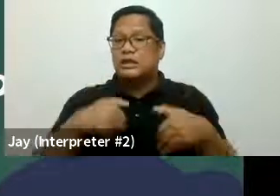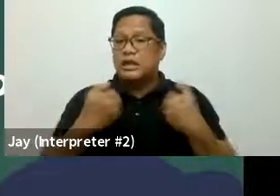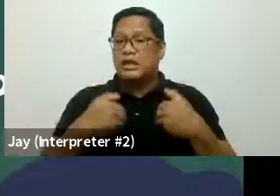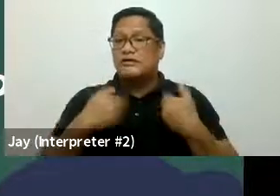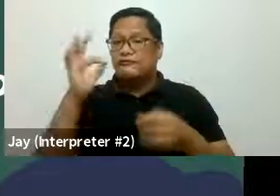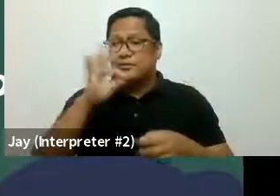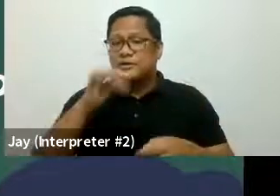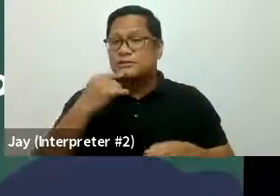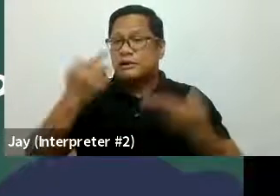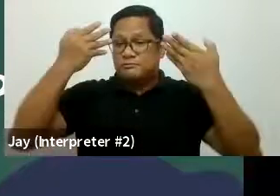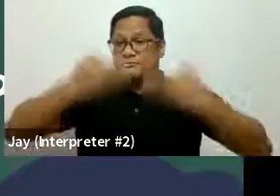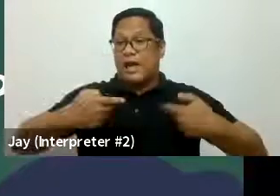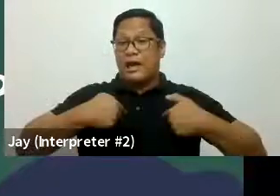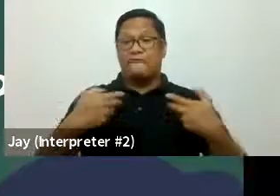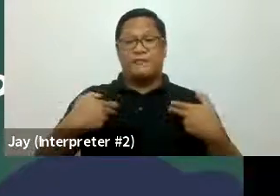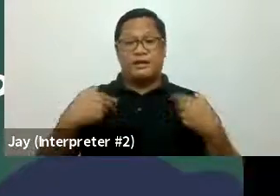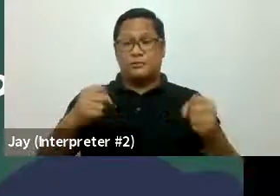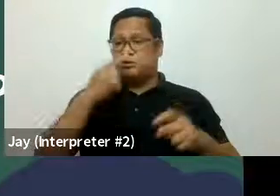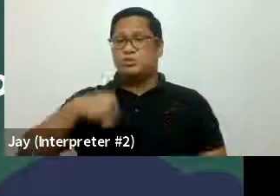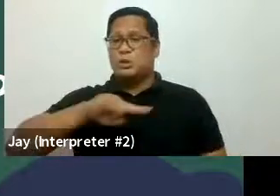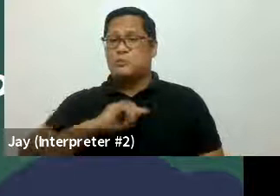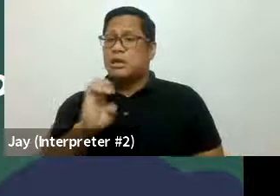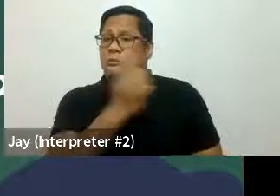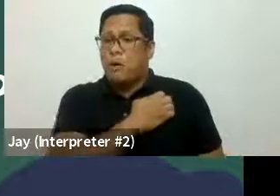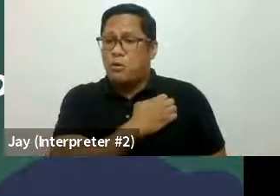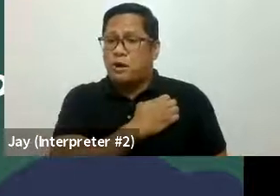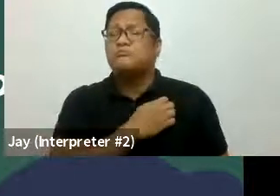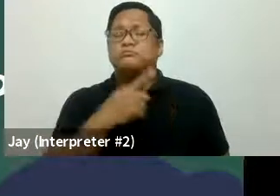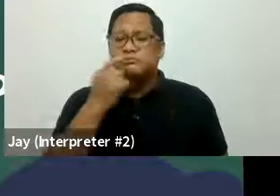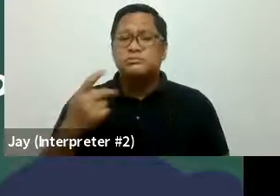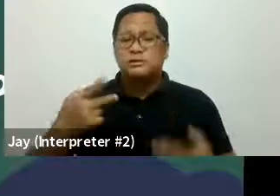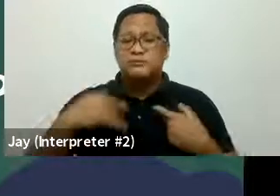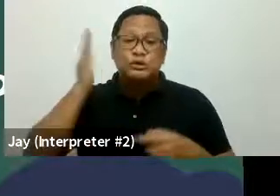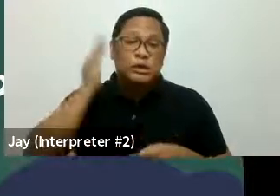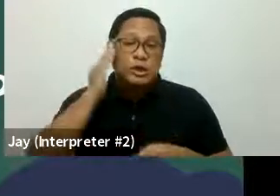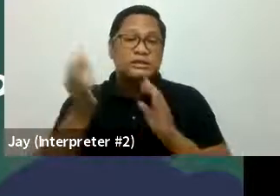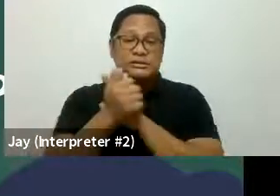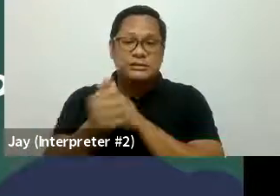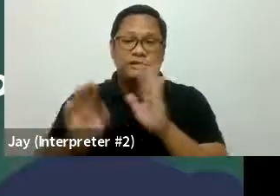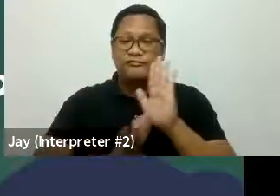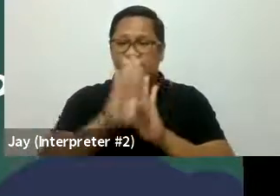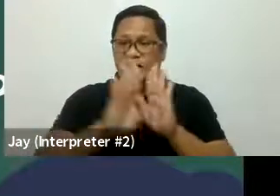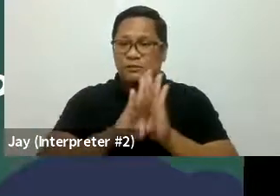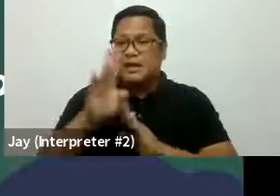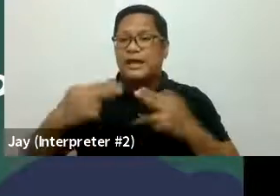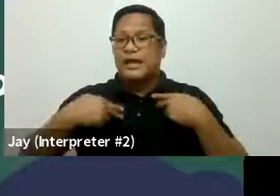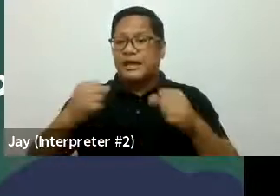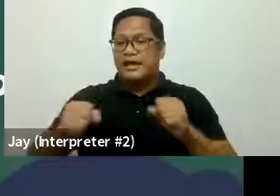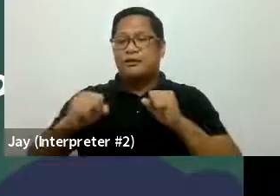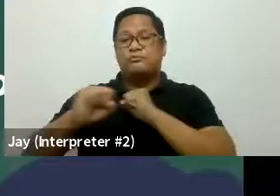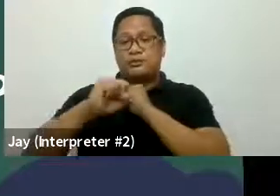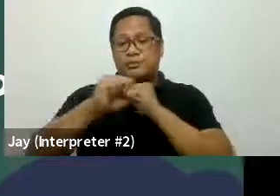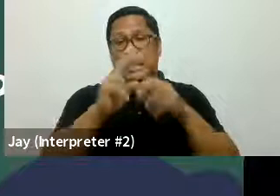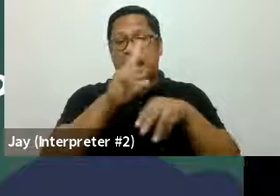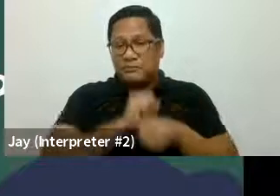saying, I am healthy because I am empowered. Empowered because he would have the knowledge and skills to develop health promoting habits,